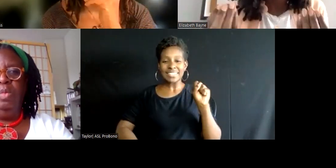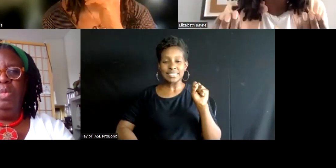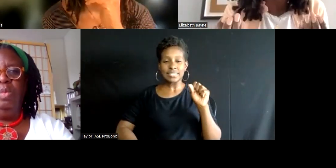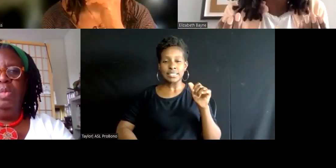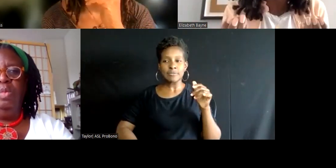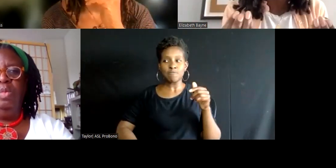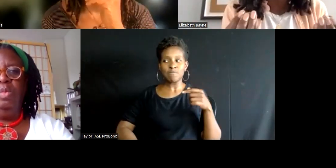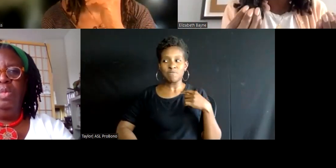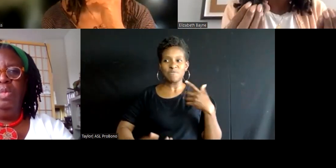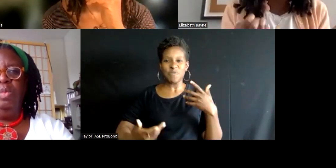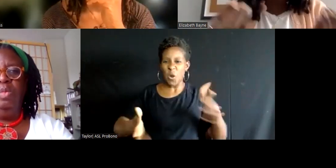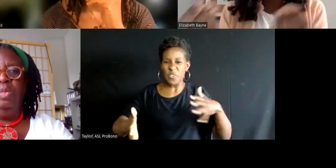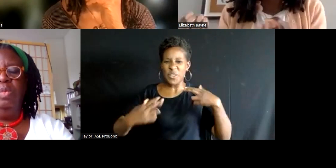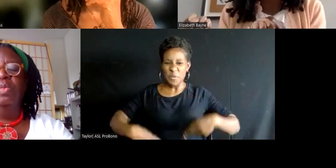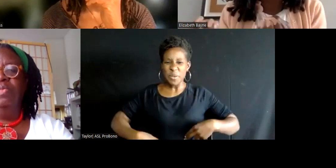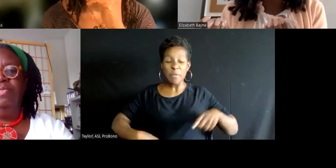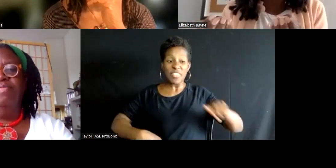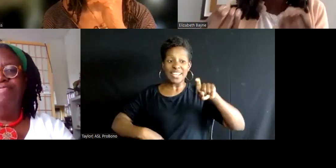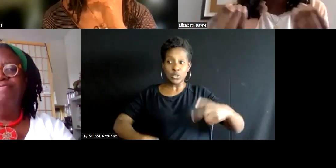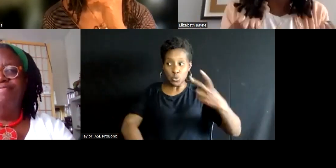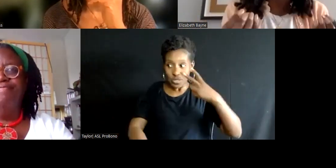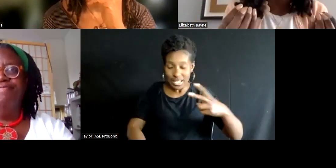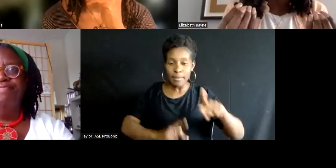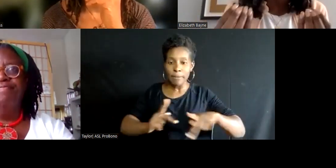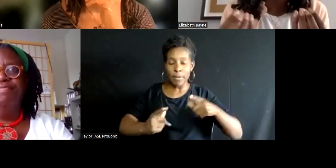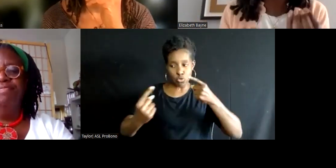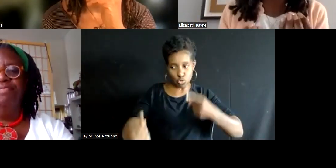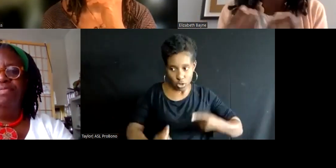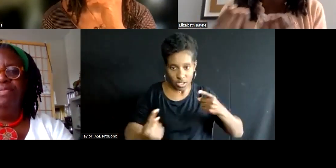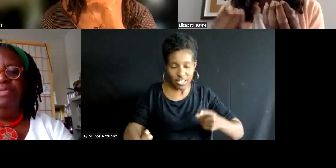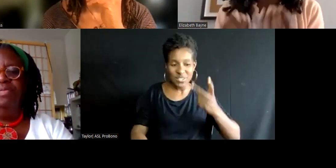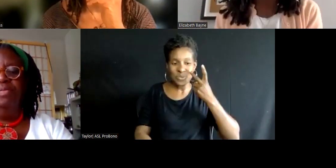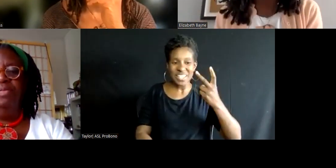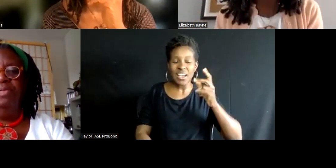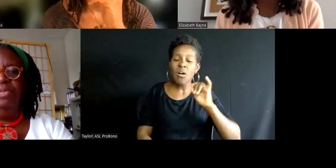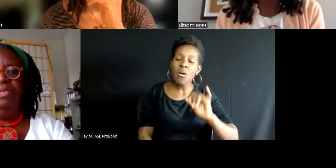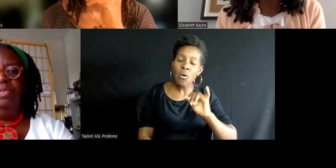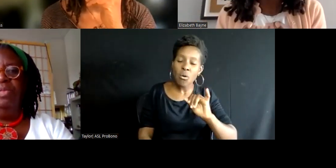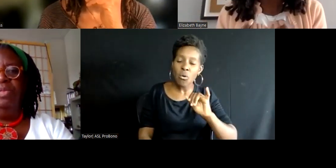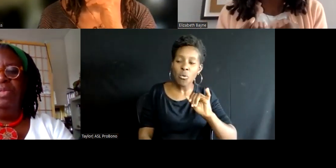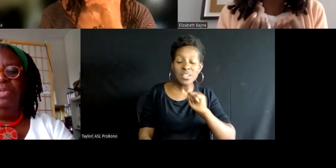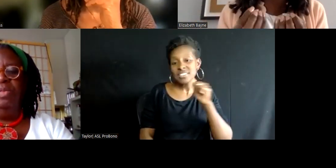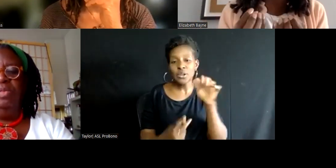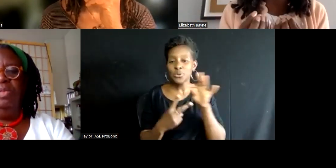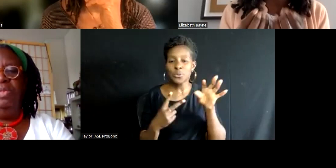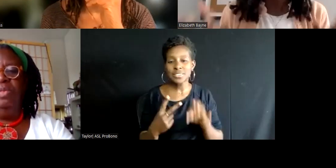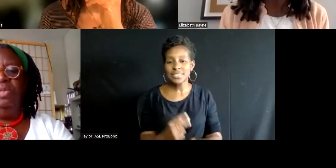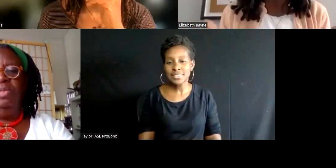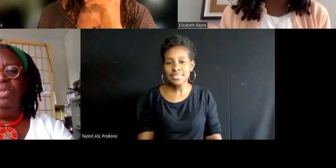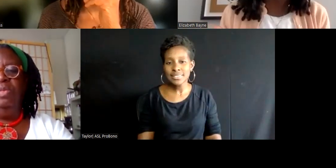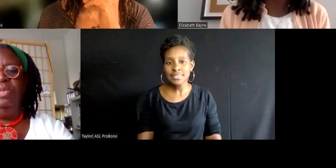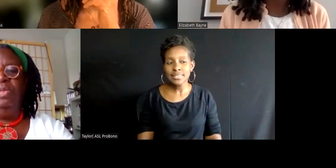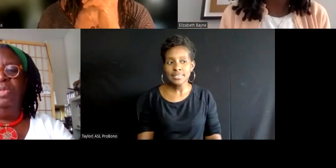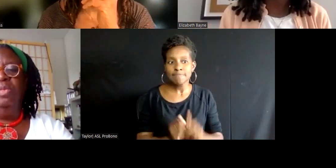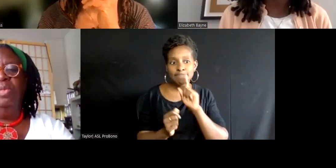to see folks struggling, to see that this was not a willful choice. Is life